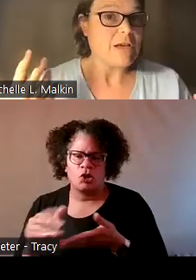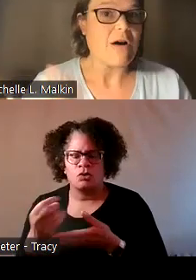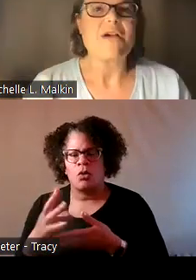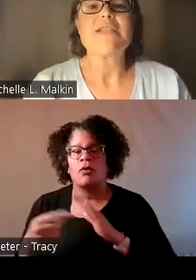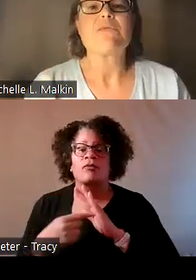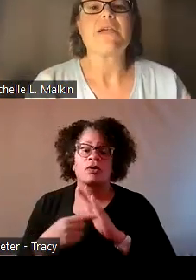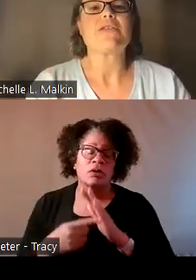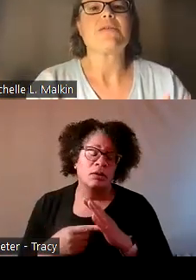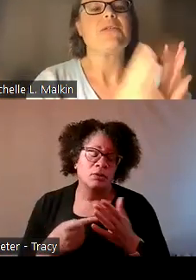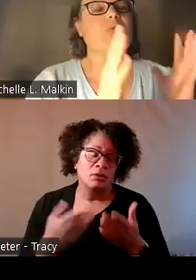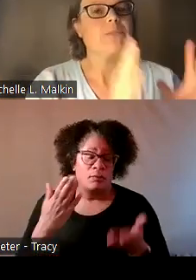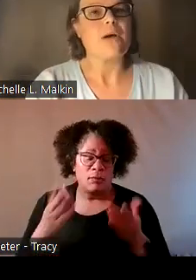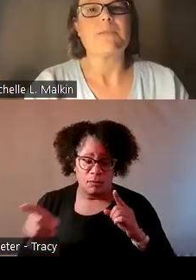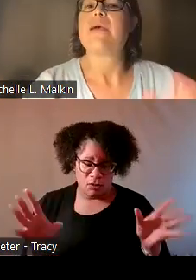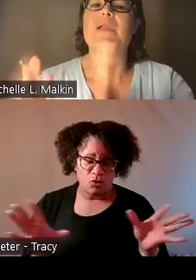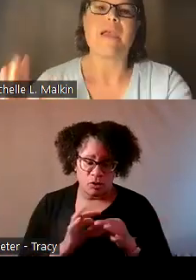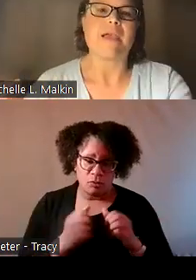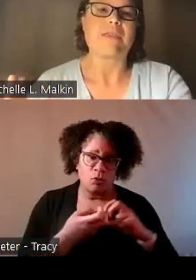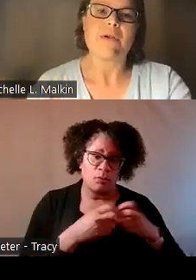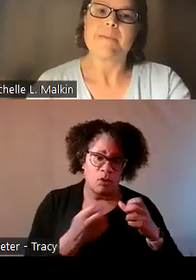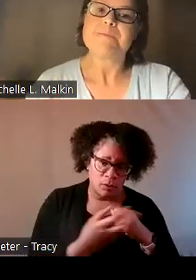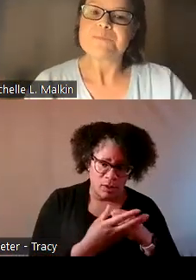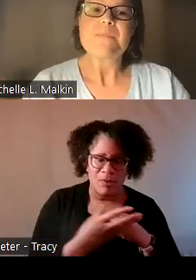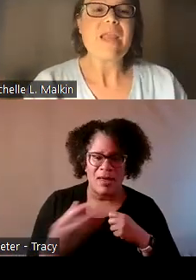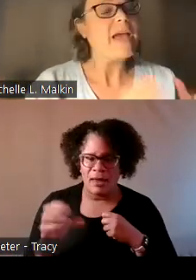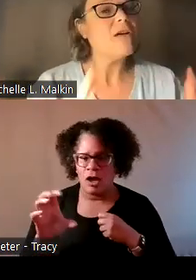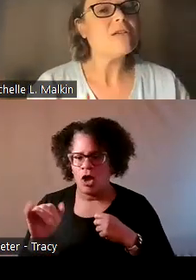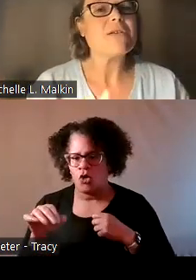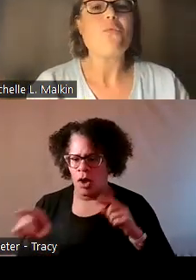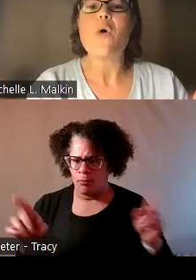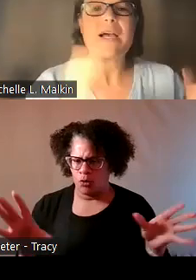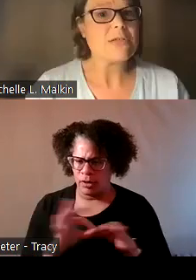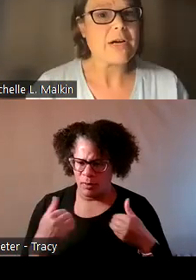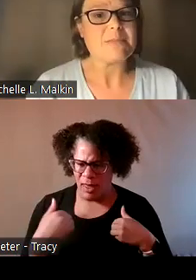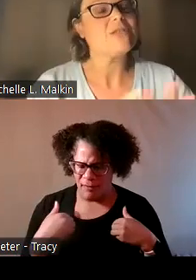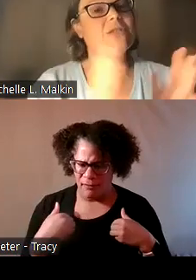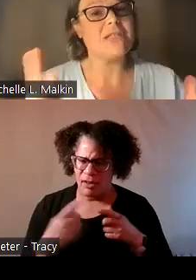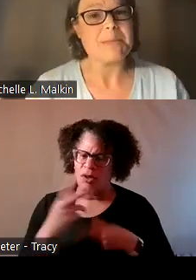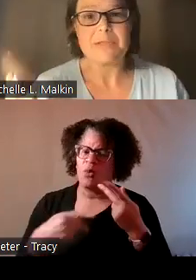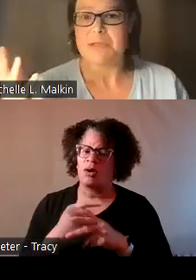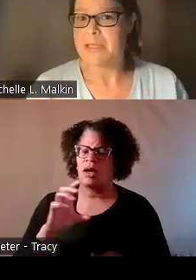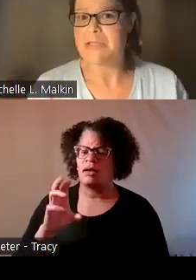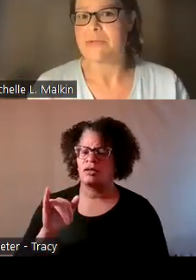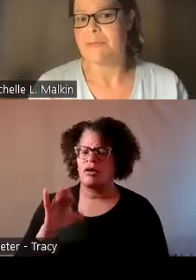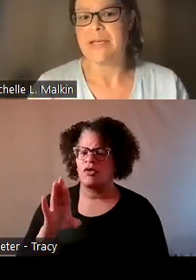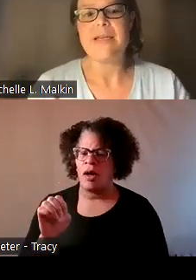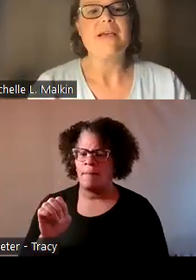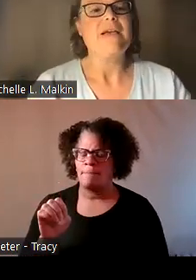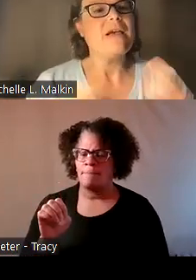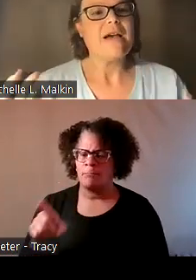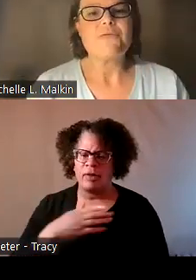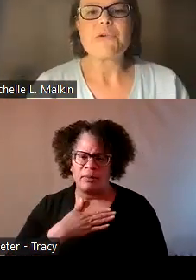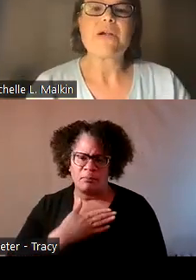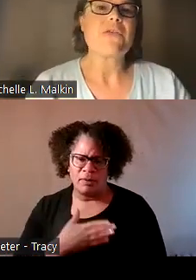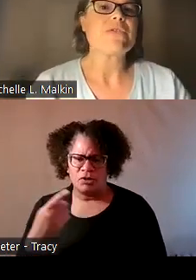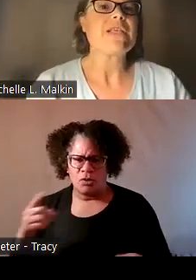that there is a relationship between problem gambling and the crime? And also, what kinds of crimes do these people admit to committing,